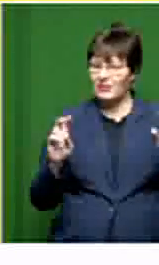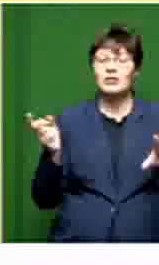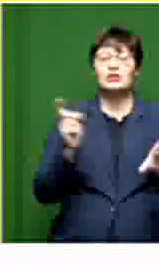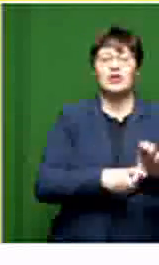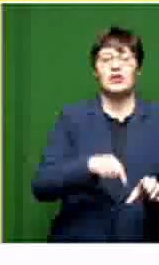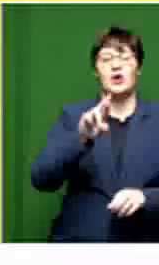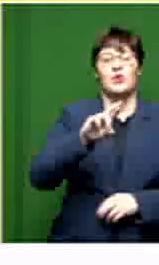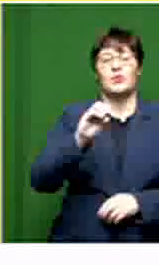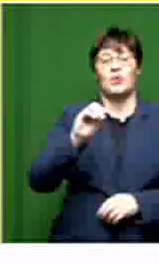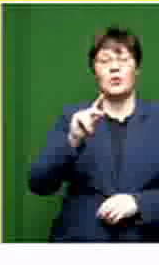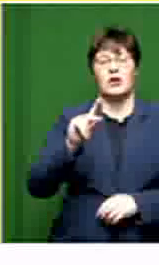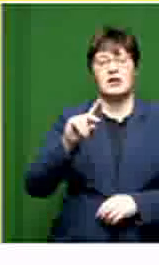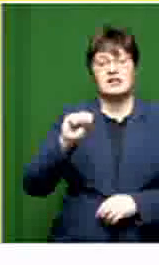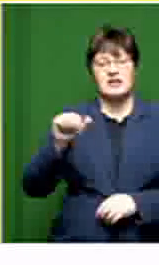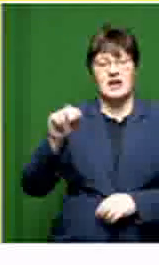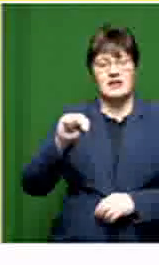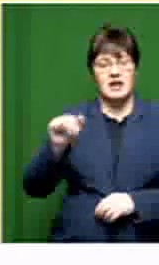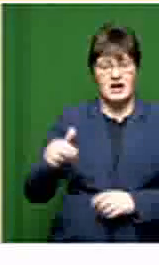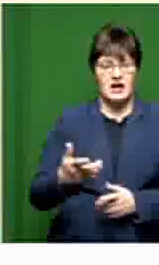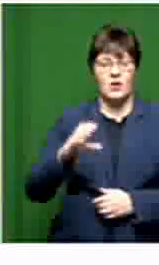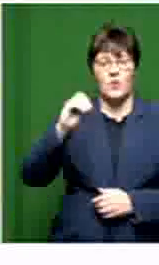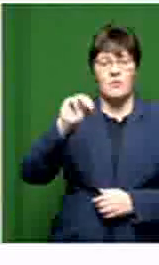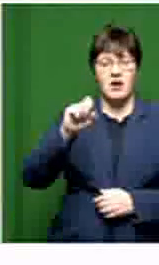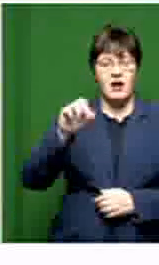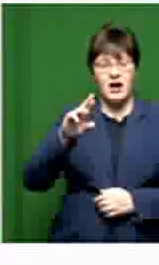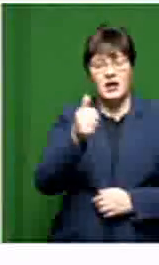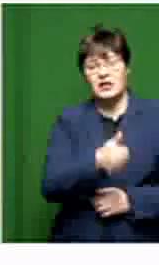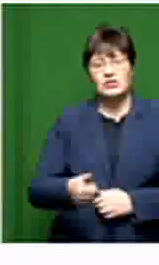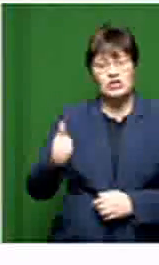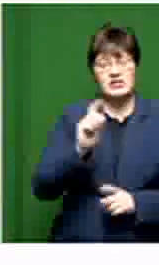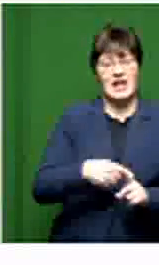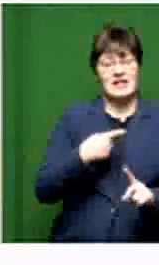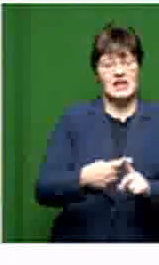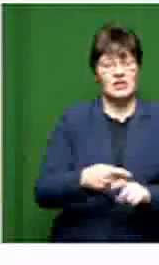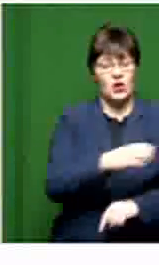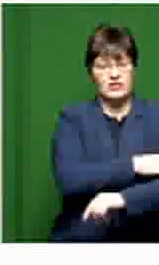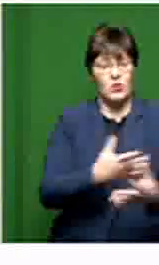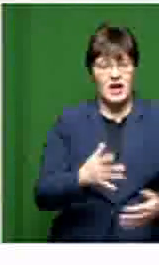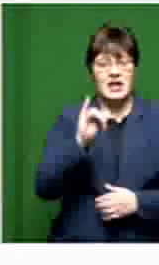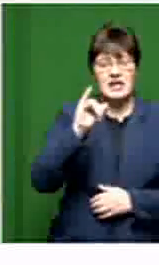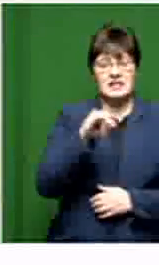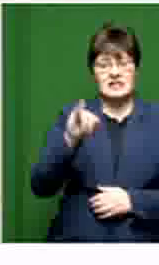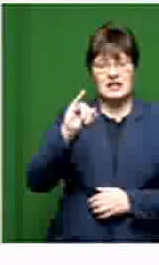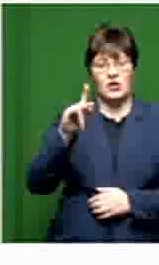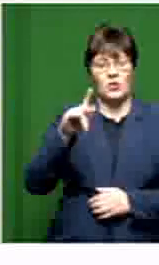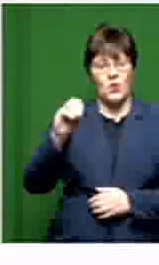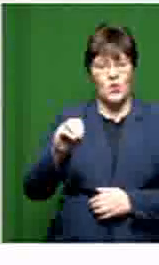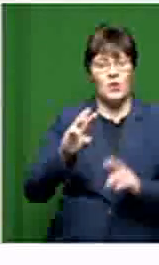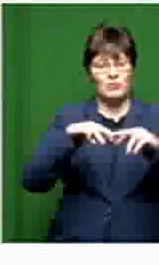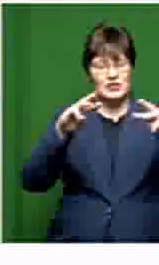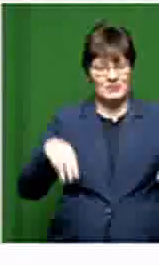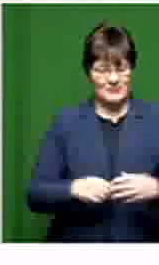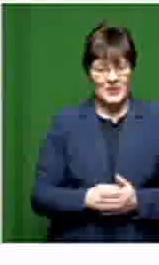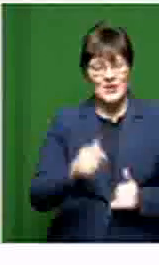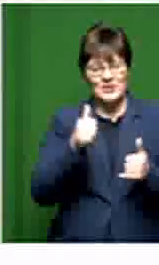joined by Rooksana Omar, who is the Chief Executive Officer at the Iziko Museums. And thanks so much for being with us. And good morning